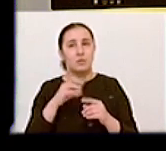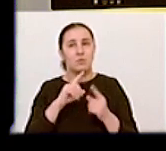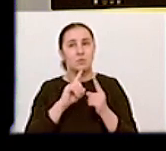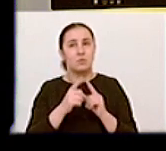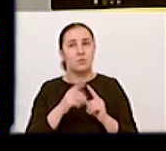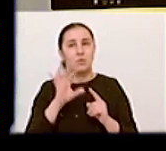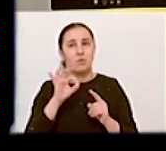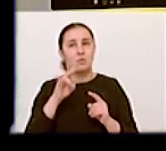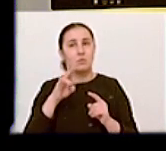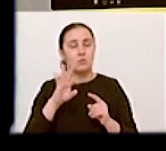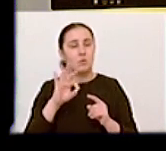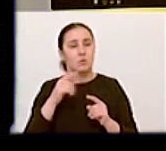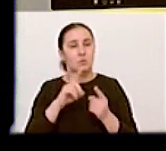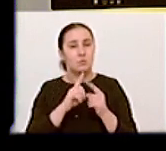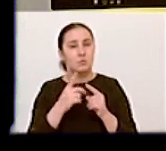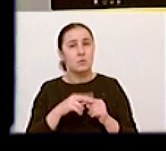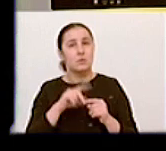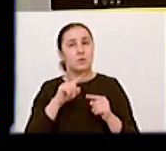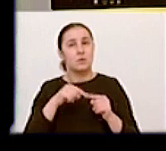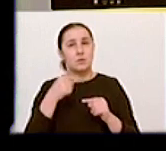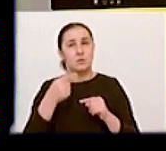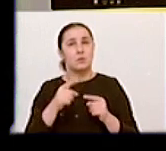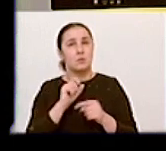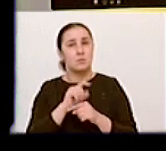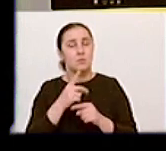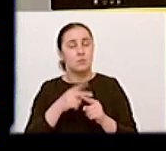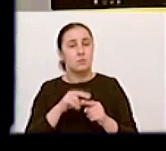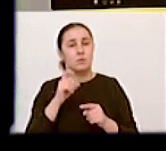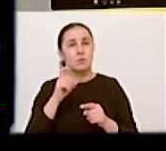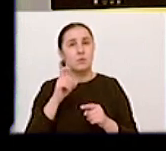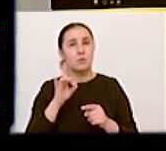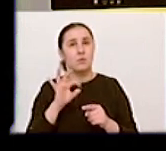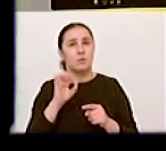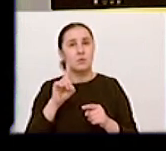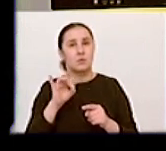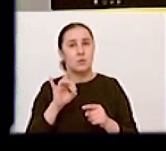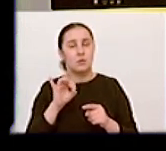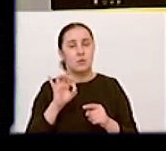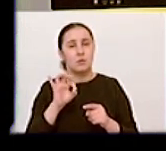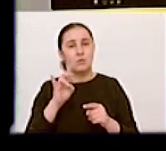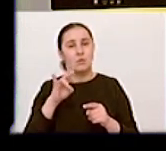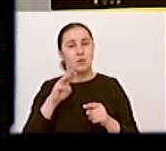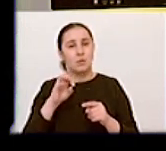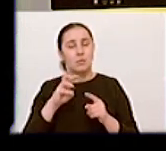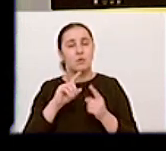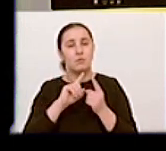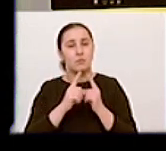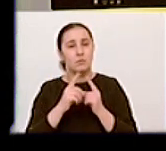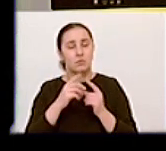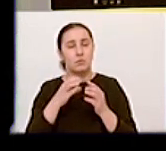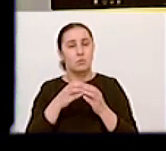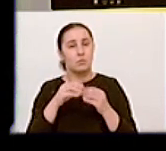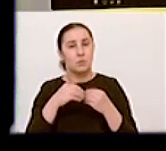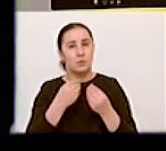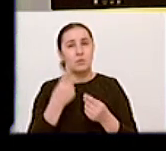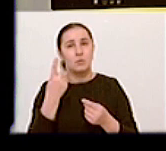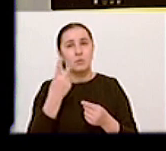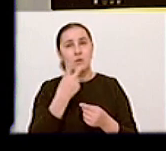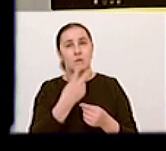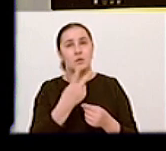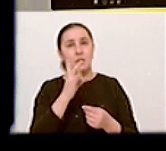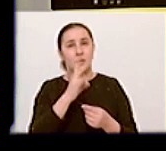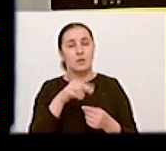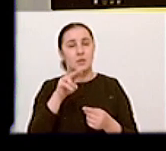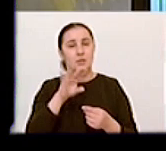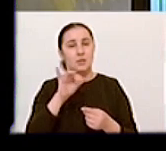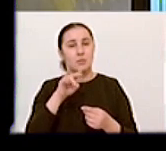o'zgaruvchanlik. Keyingi topshiriqimizda esa xrizantema gullari berilgan. Birinchi rasmimizda 2N, ya'ni